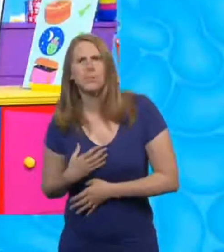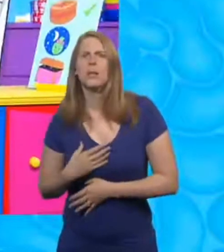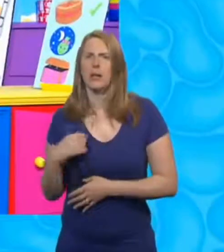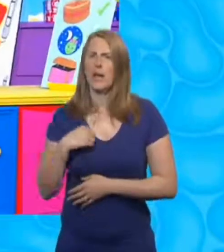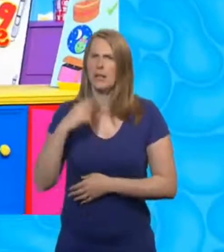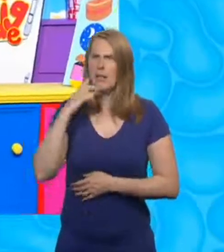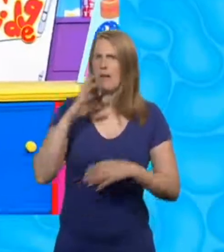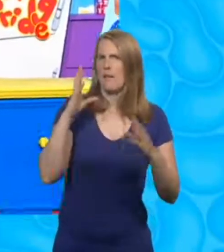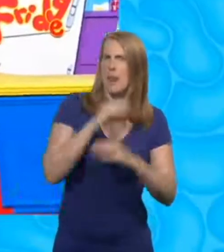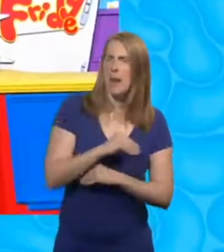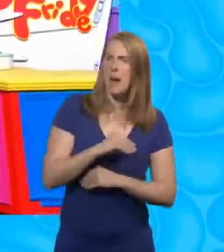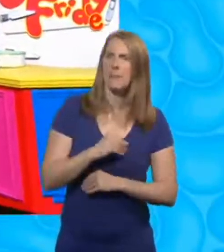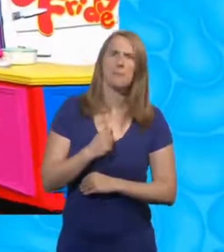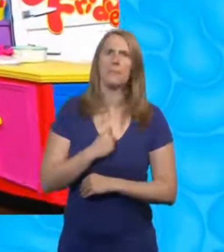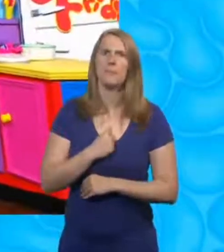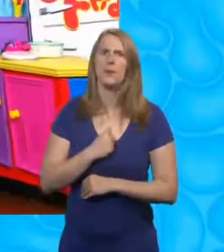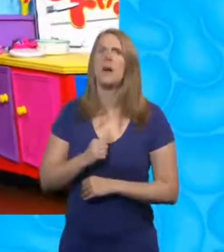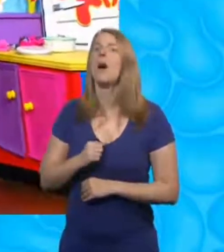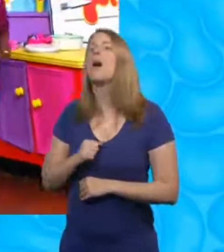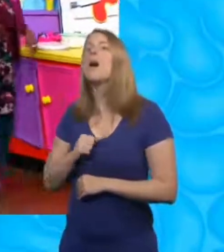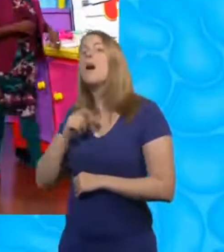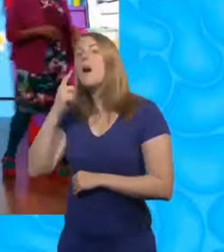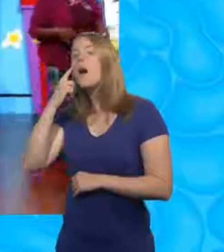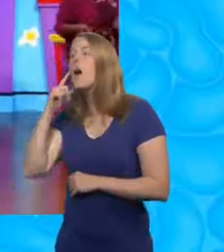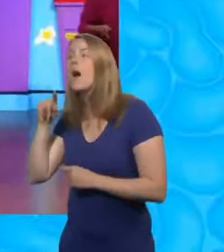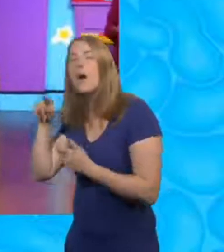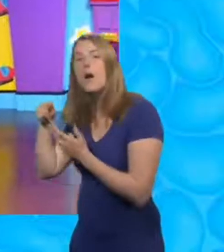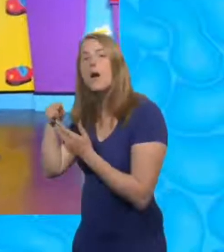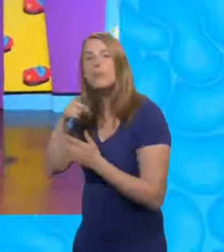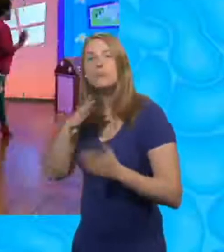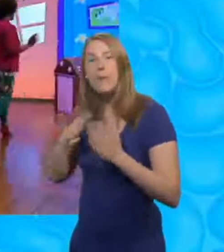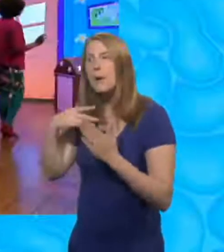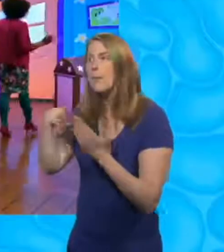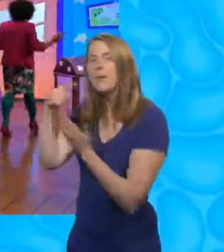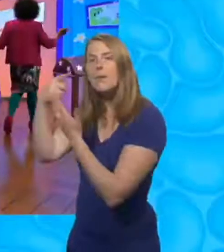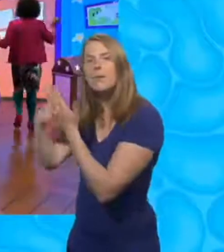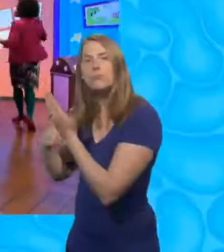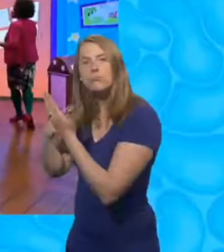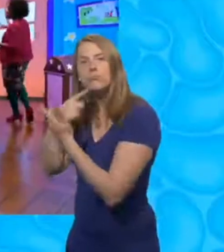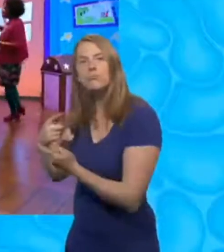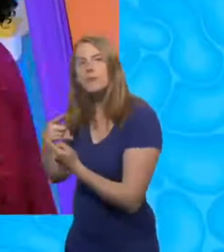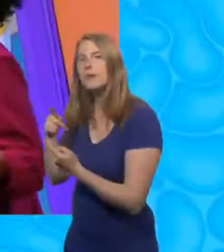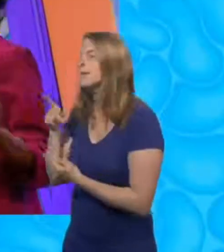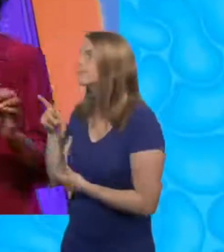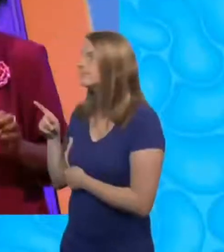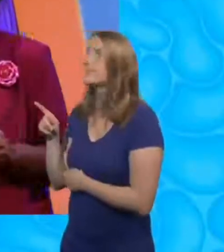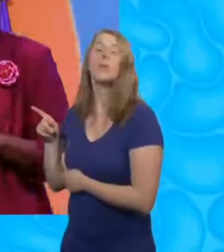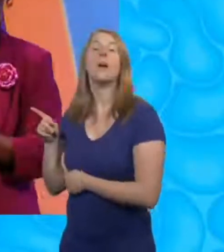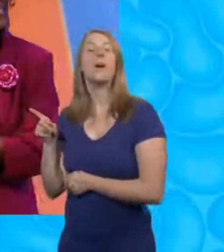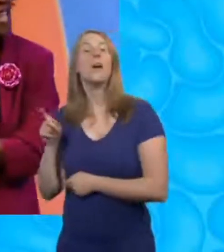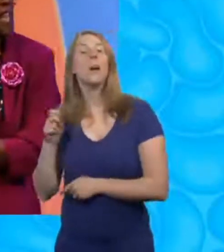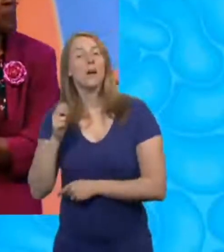Dakota. All right. Well, I'll see what other instructions Robert has left for me. Number two